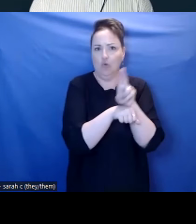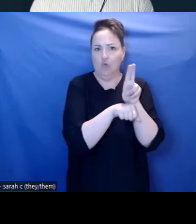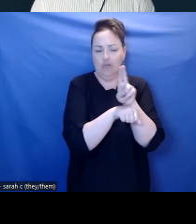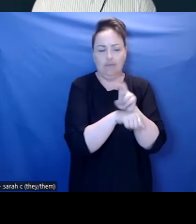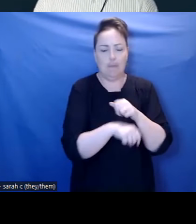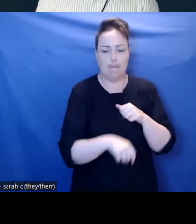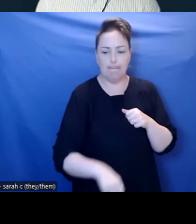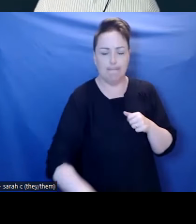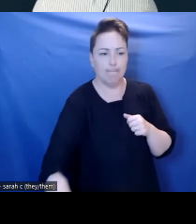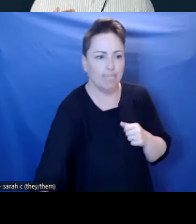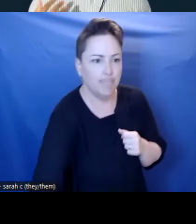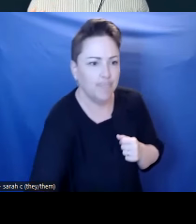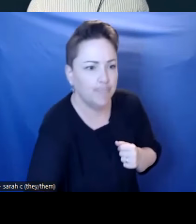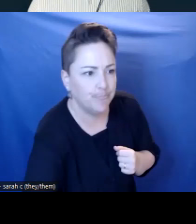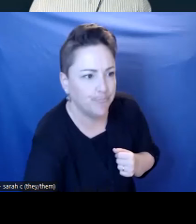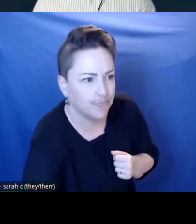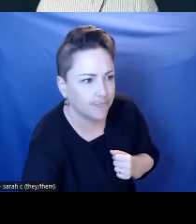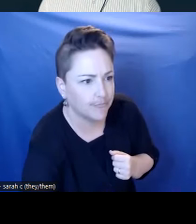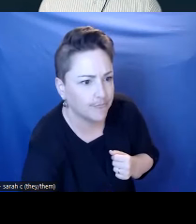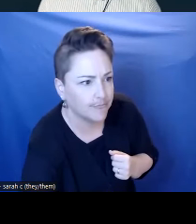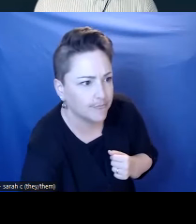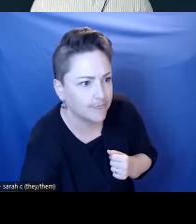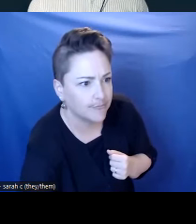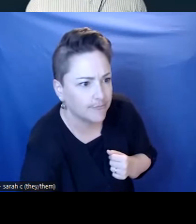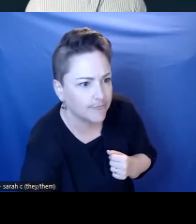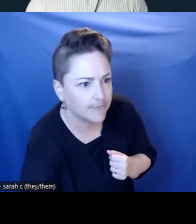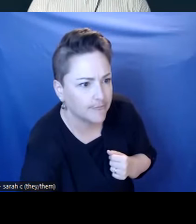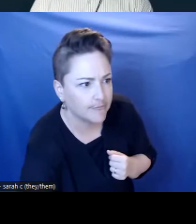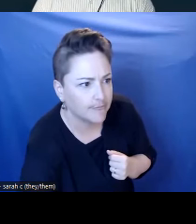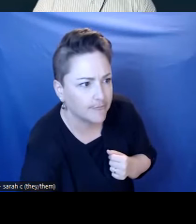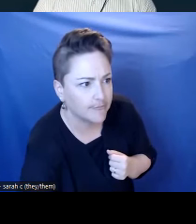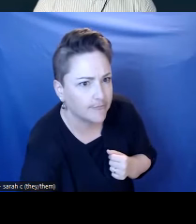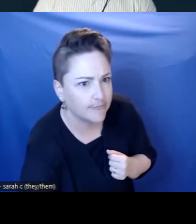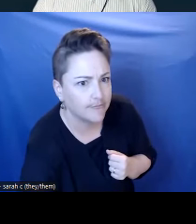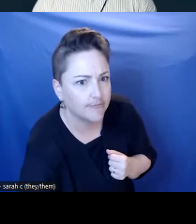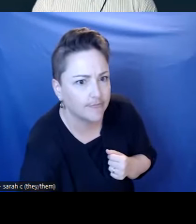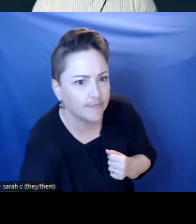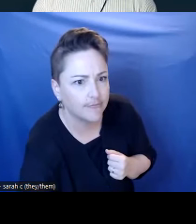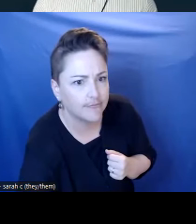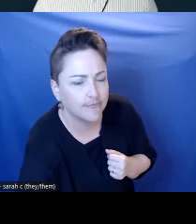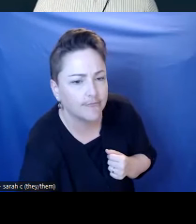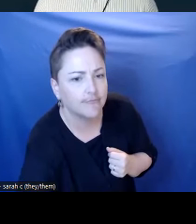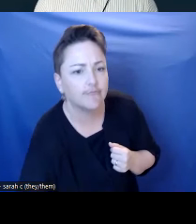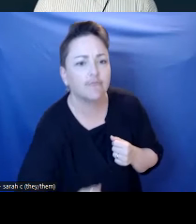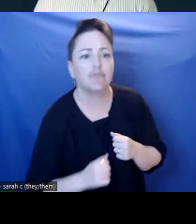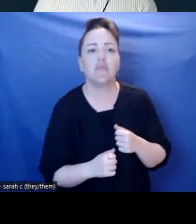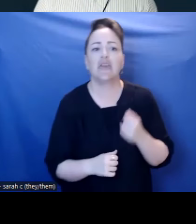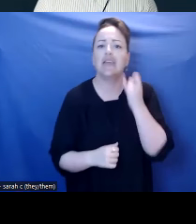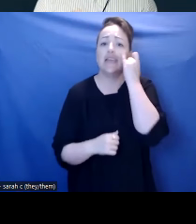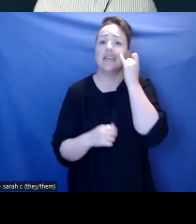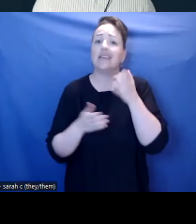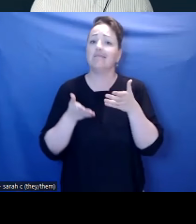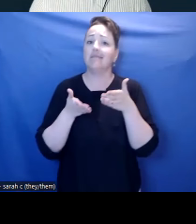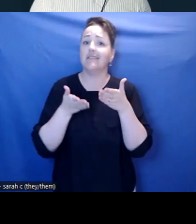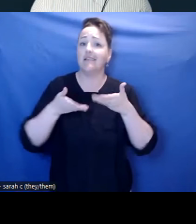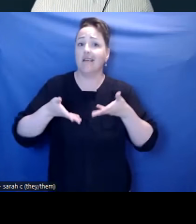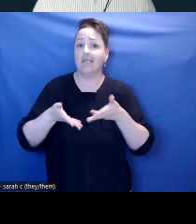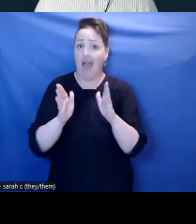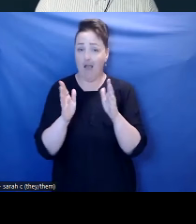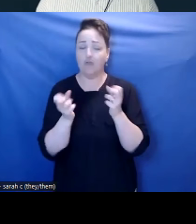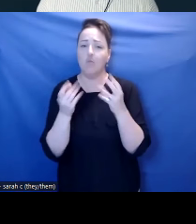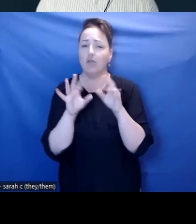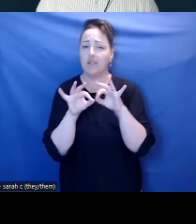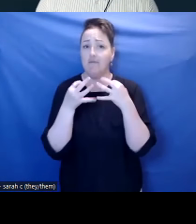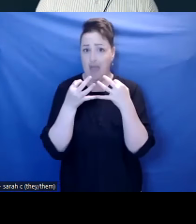commercial zoning for these opportunity sites allow for by right residential? If multifamily residential is permitted on these